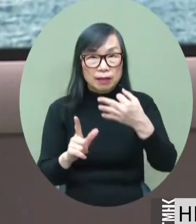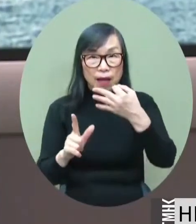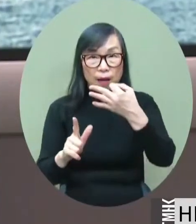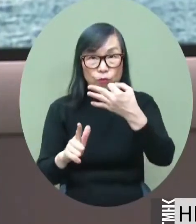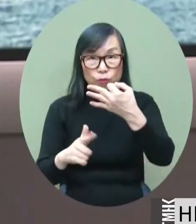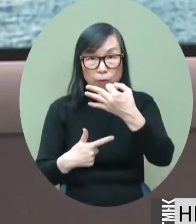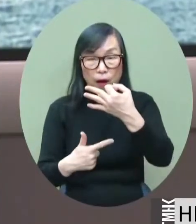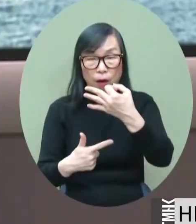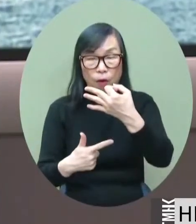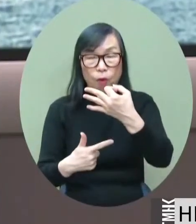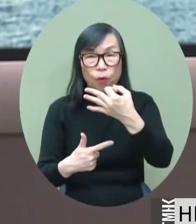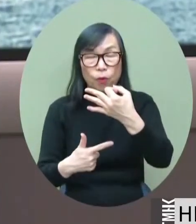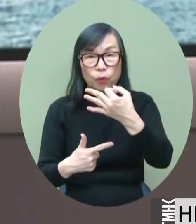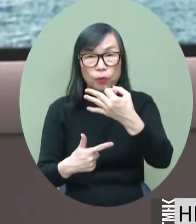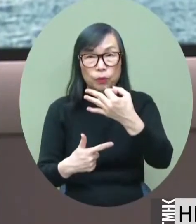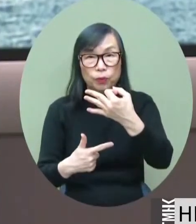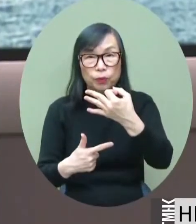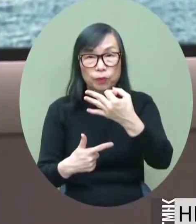on the 8th of March,